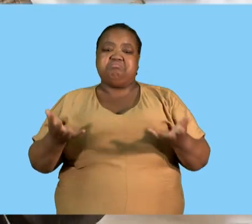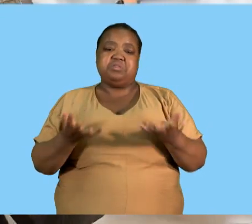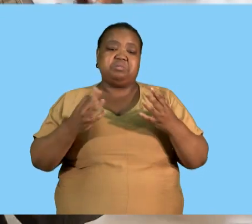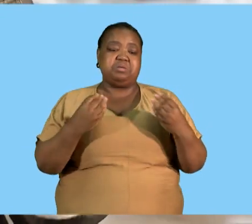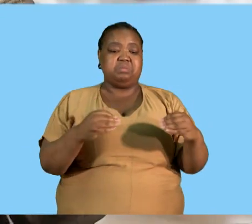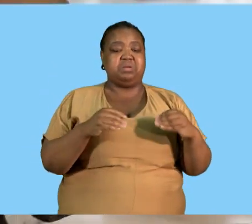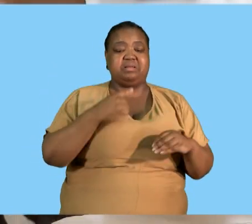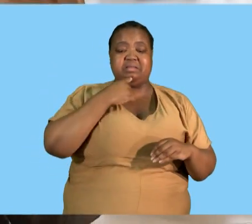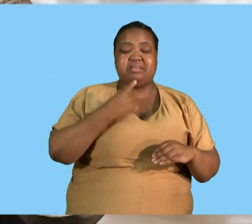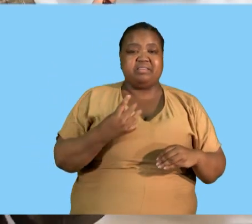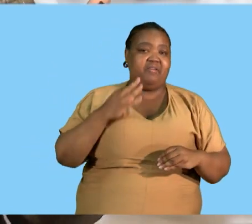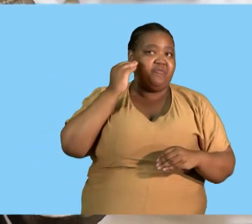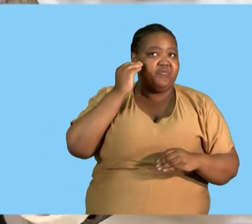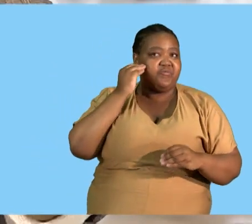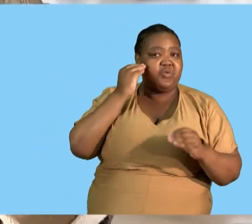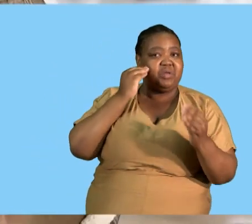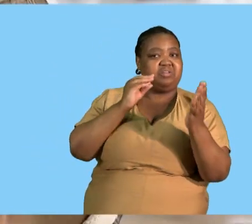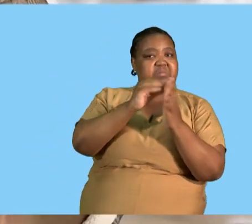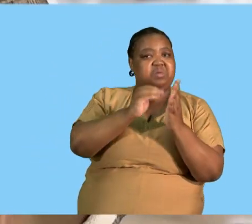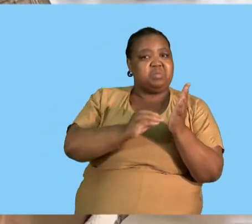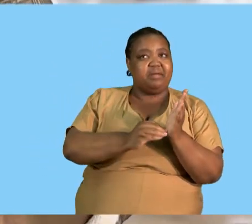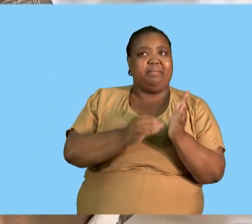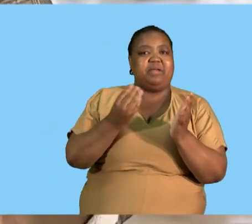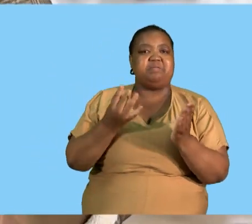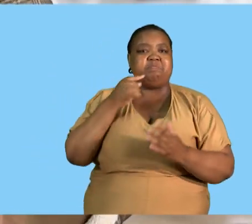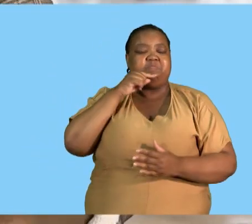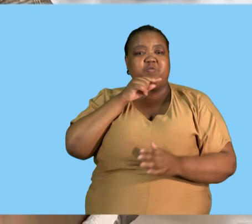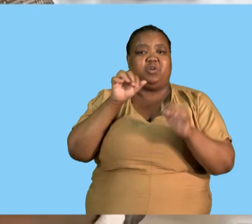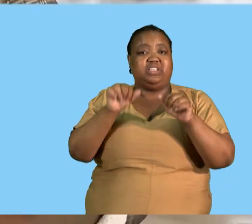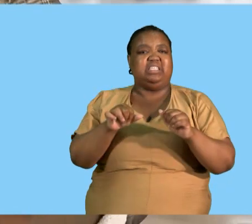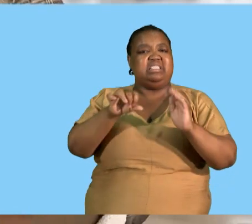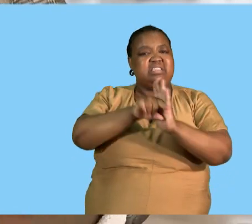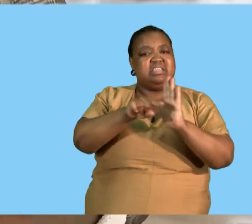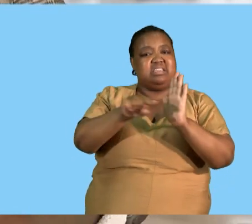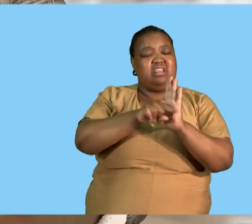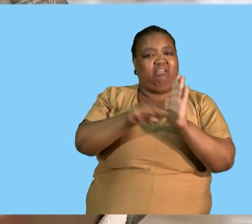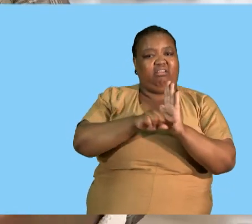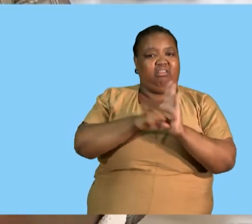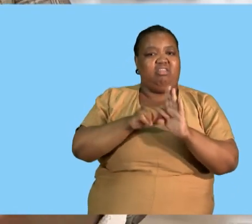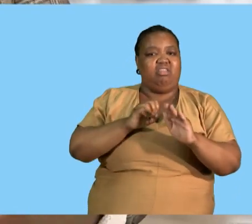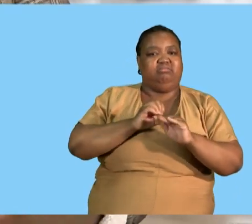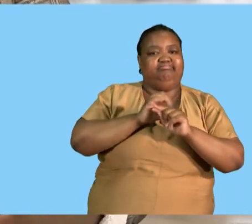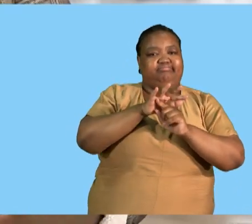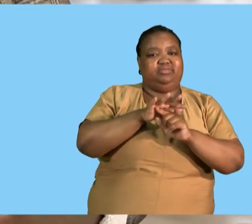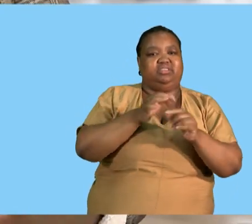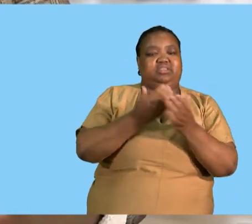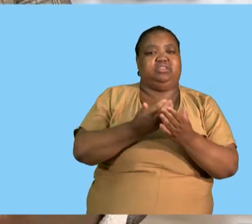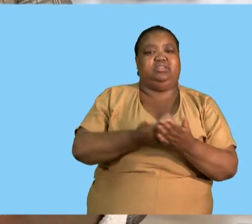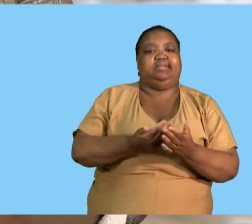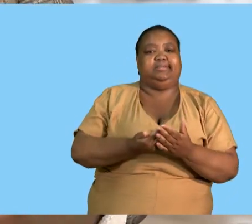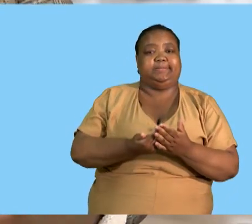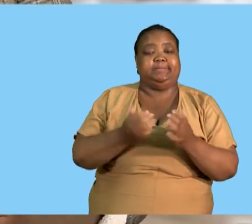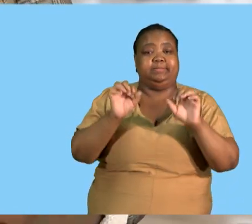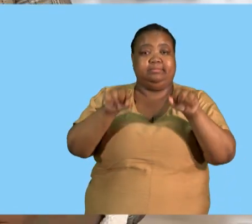they were evading tax, or they've submitted wrong information, or they did not declare all their income to SAT. So it's a negative image.